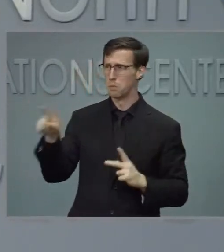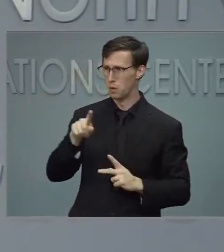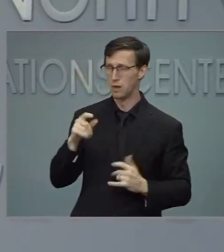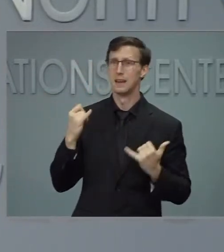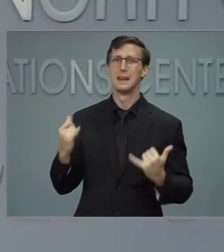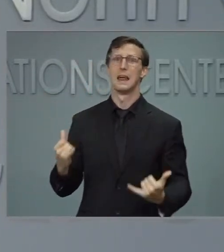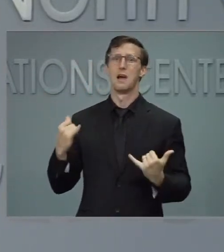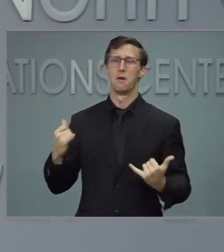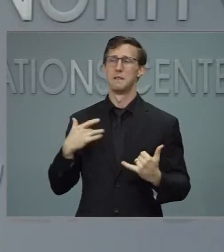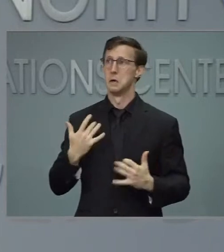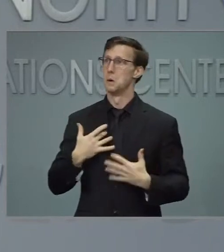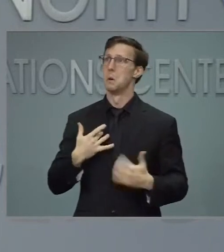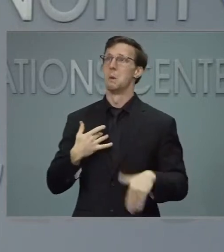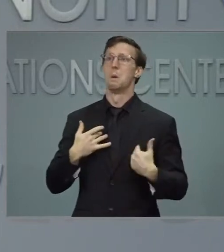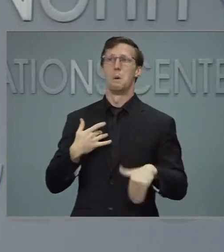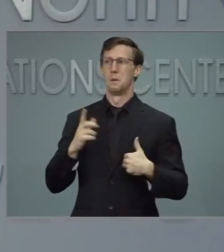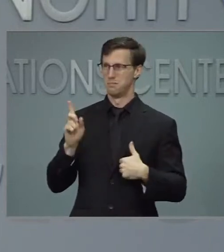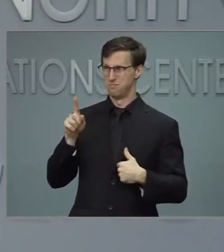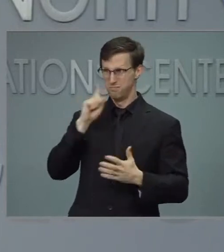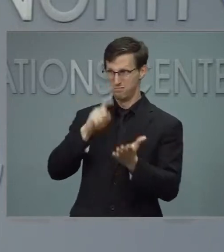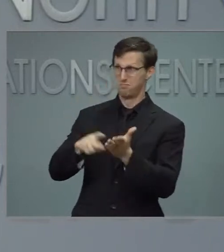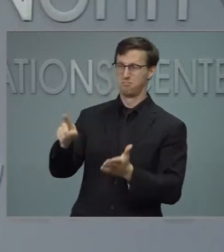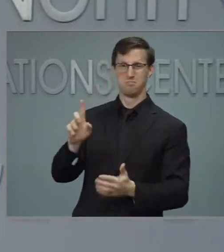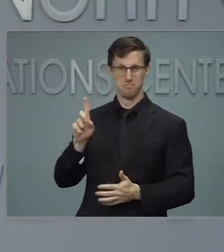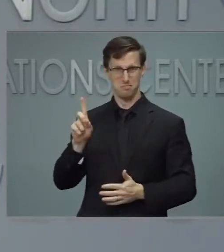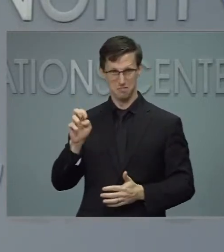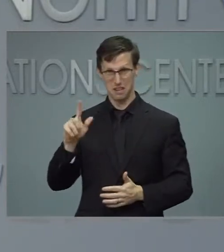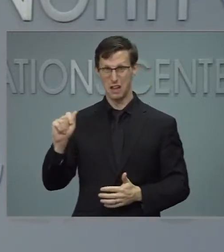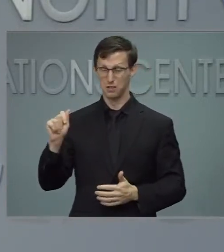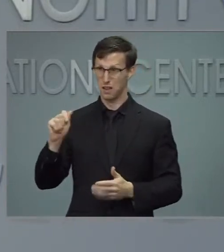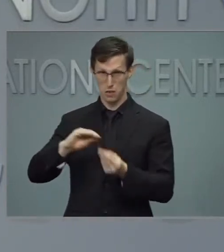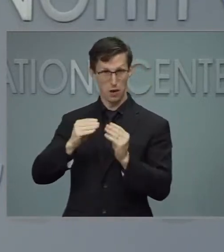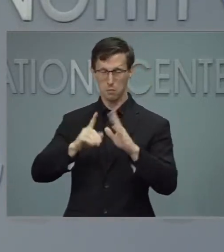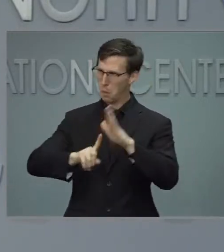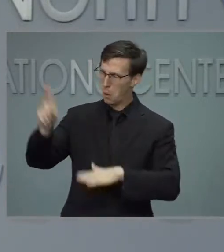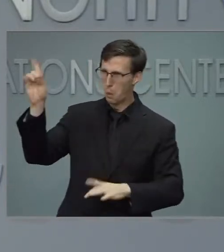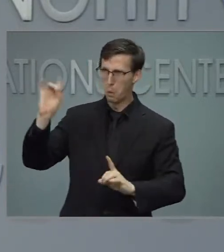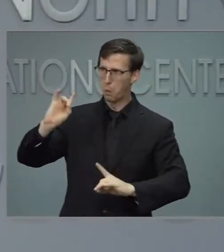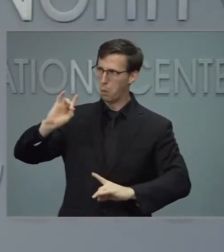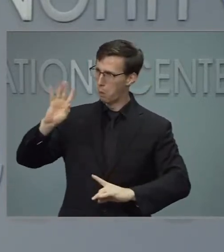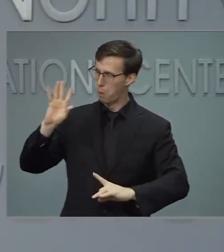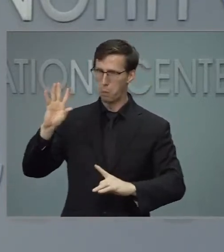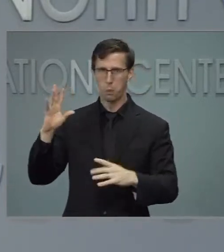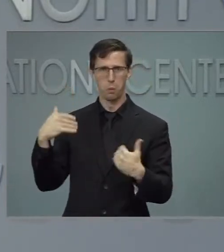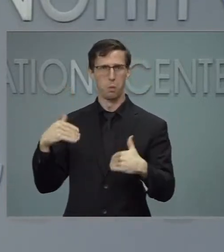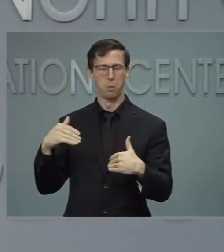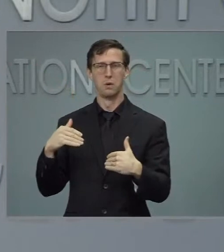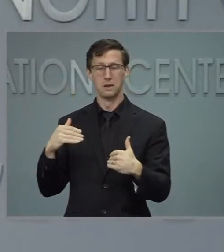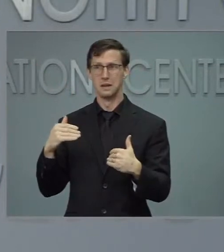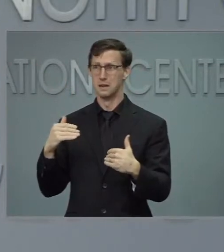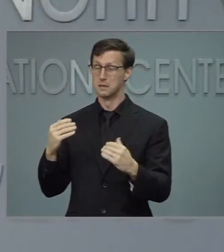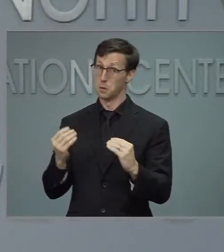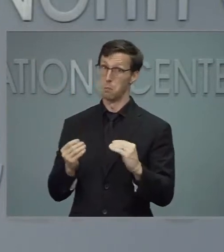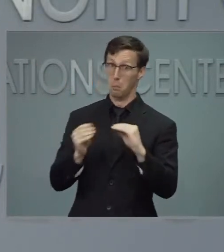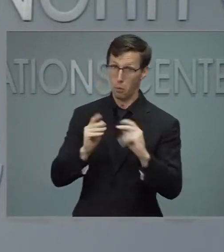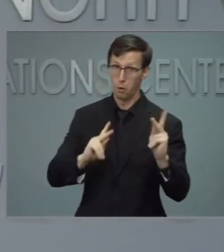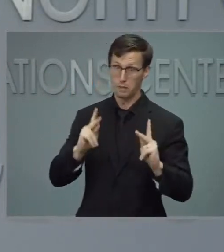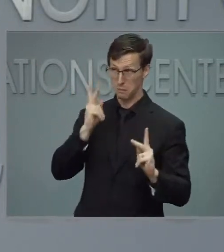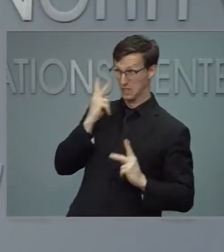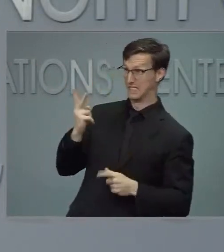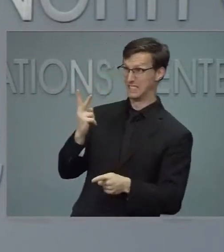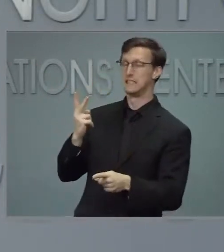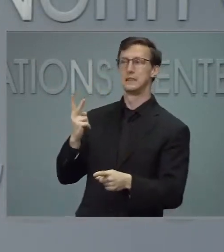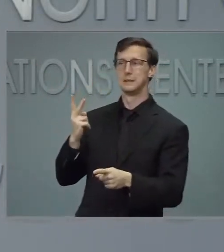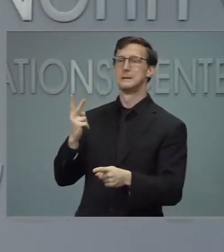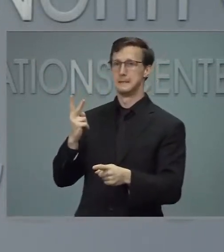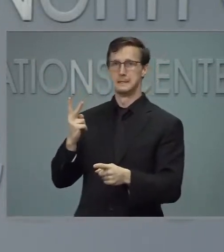recognizing and believing that this Delta variant is a monster, and they want to get vaccinated. So I think